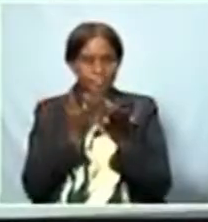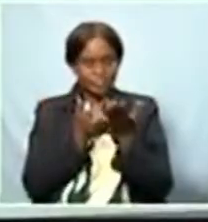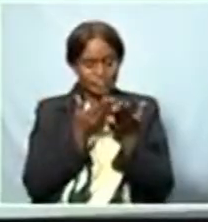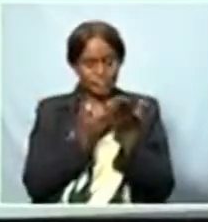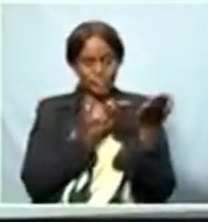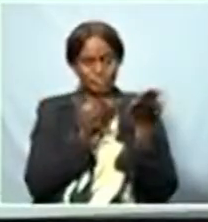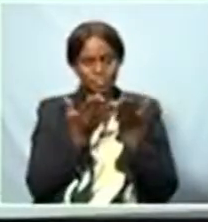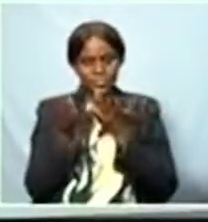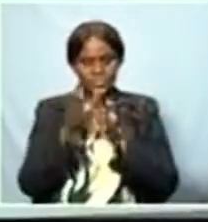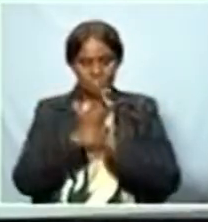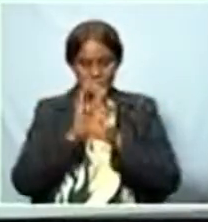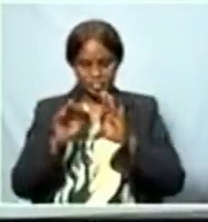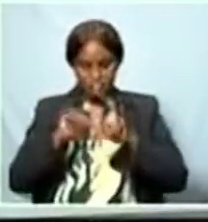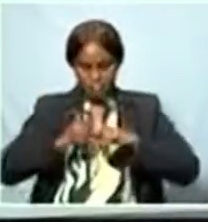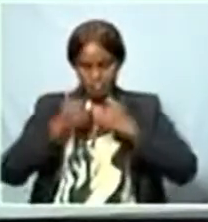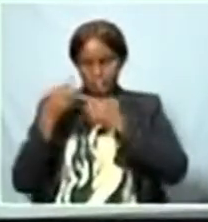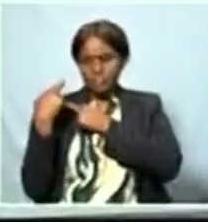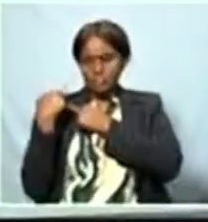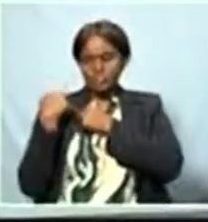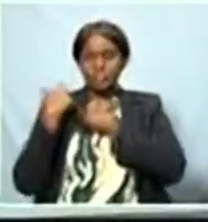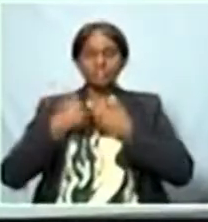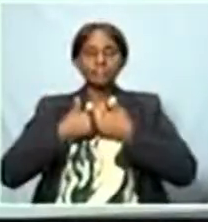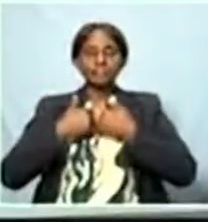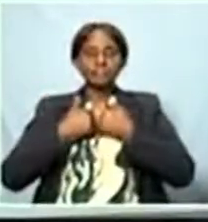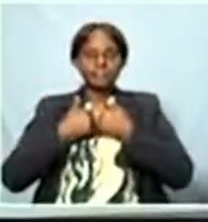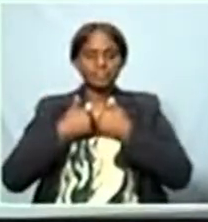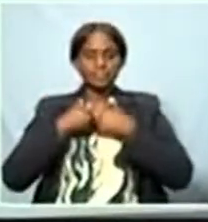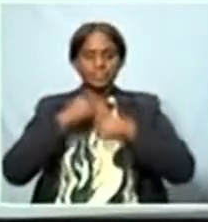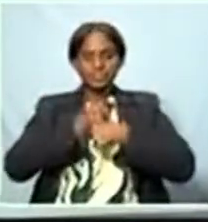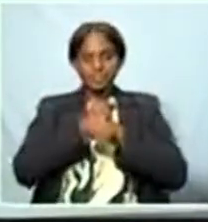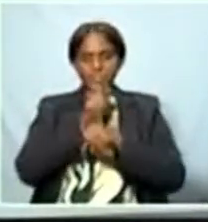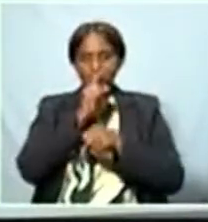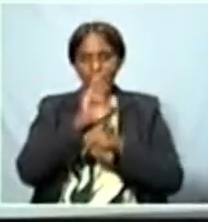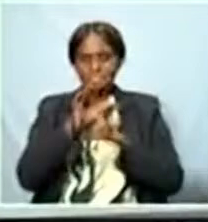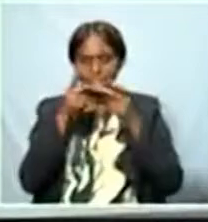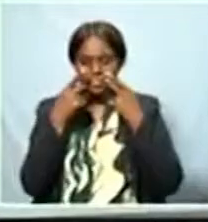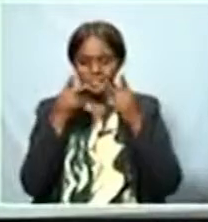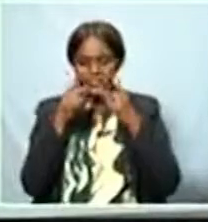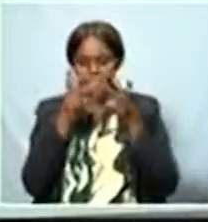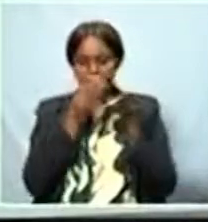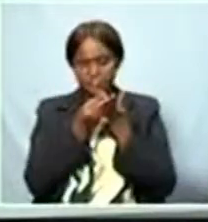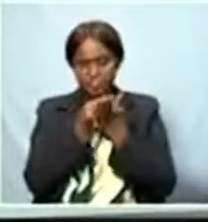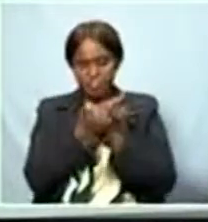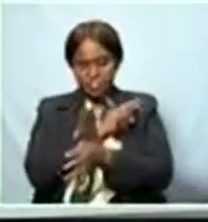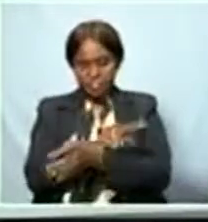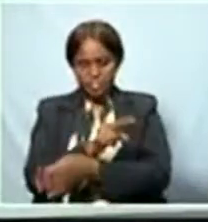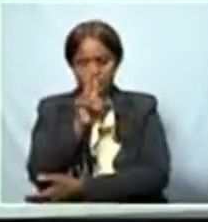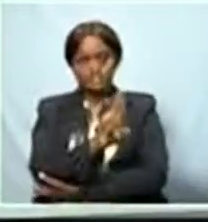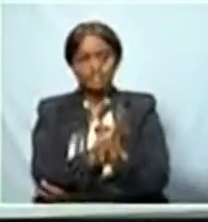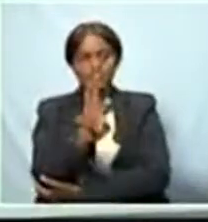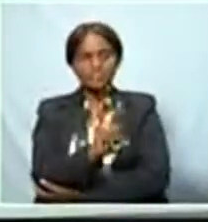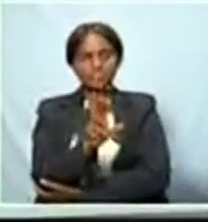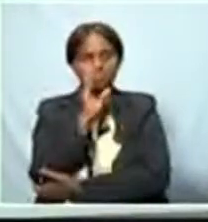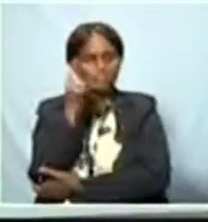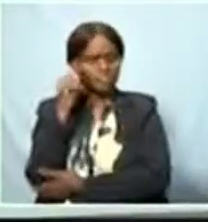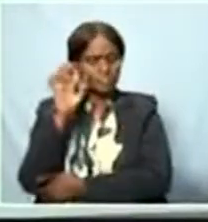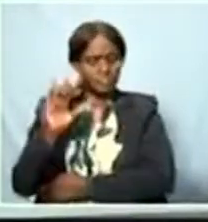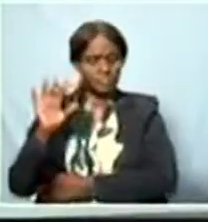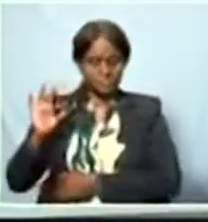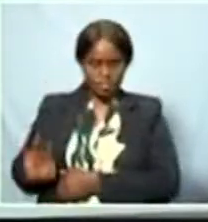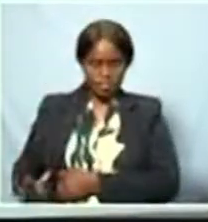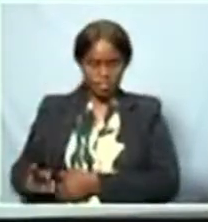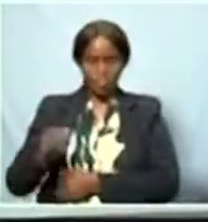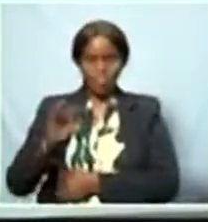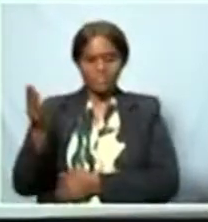provided to the Zambians. I think it's our responsibility to ensure that the public resources are used for the benefit